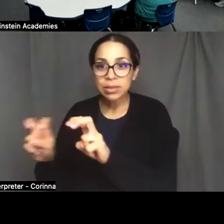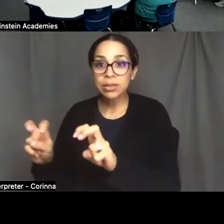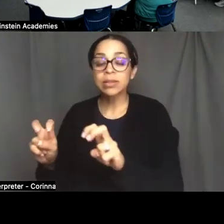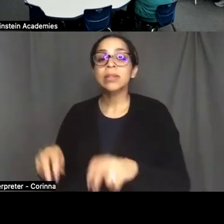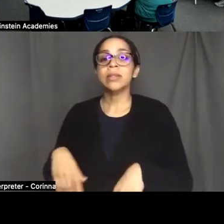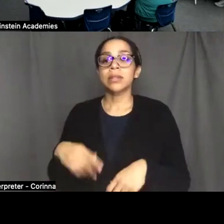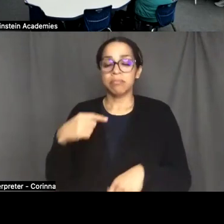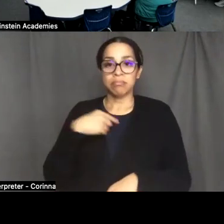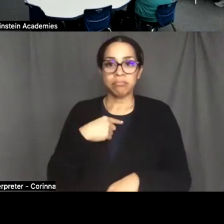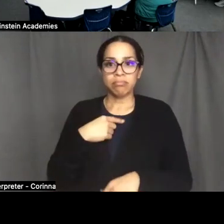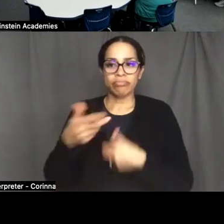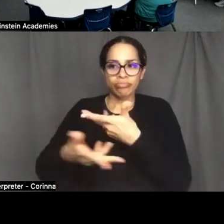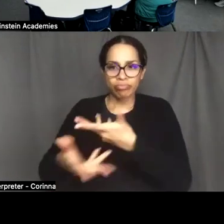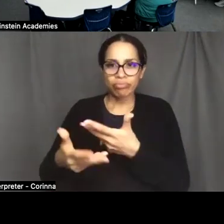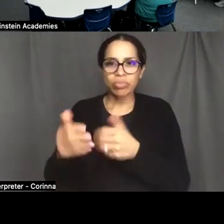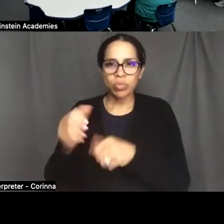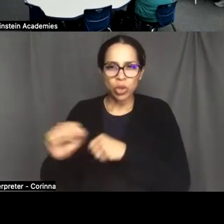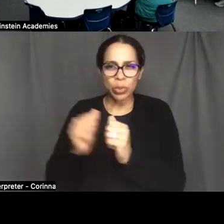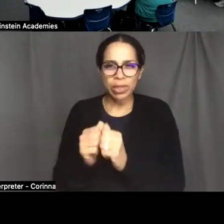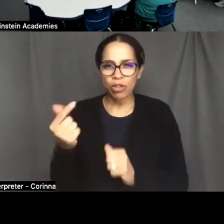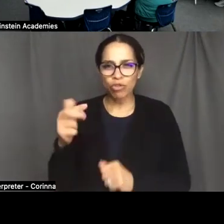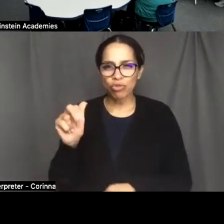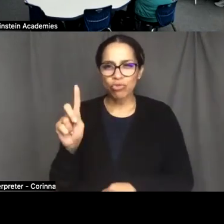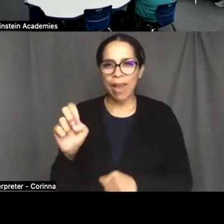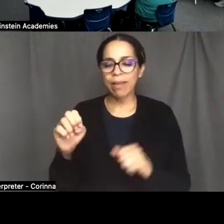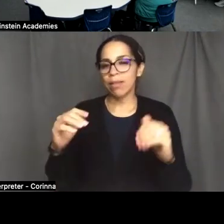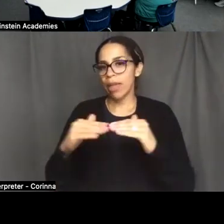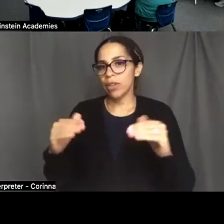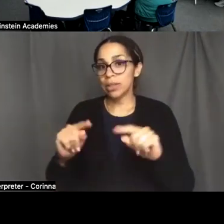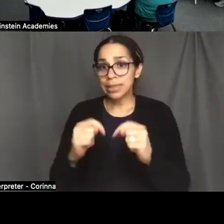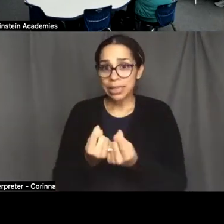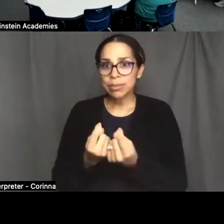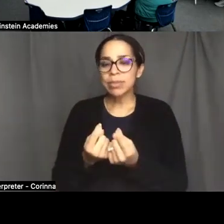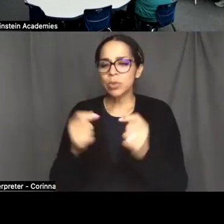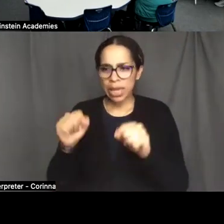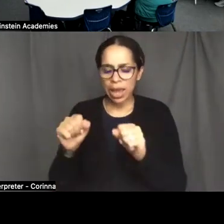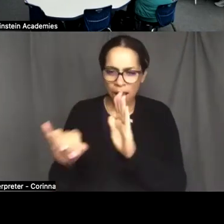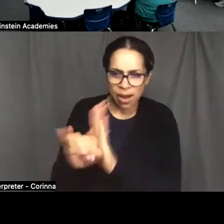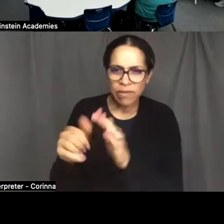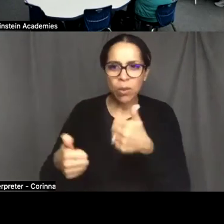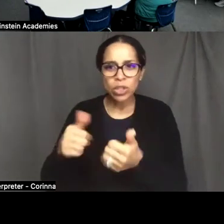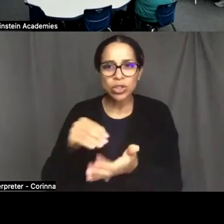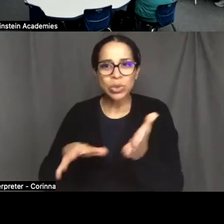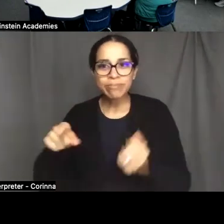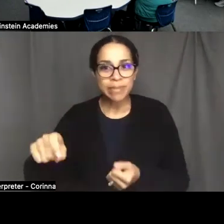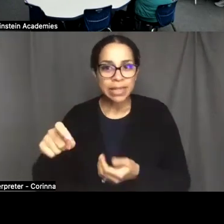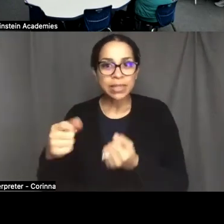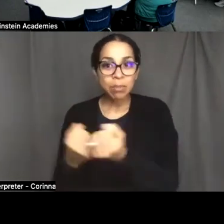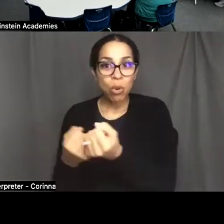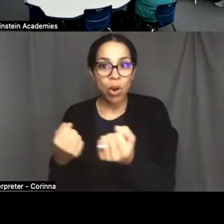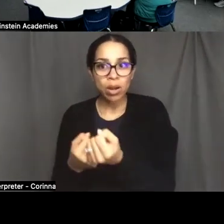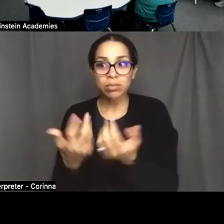identify students that we're concerned about. We figure out, okay, how are we going to support them? I think if you go to the next